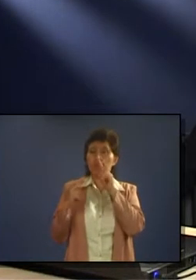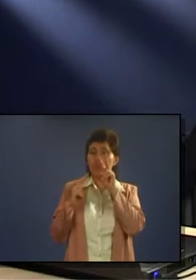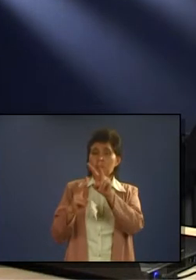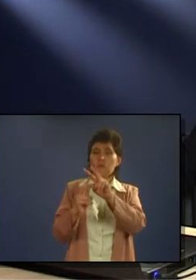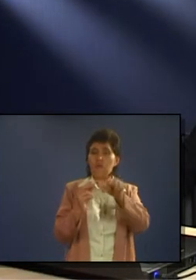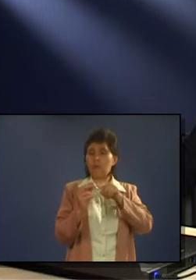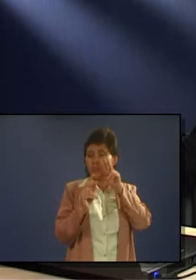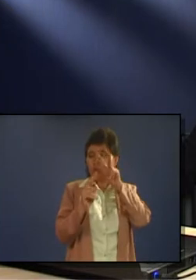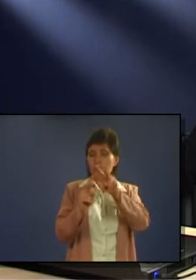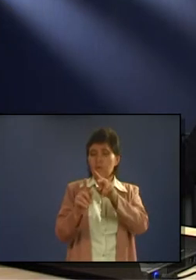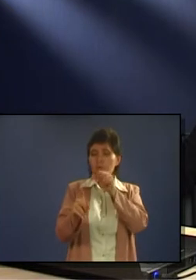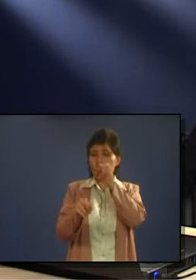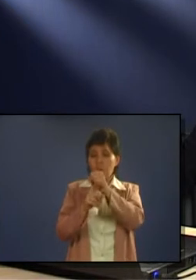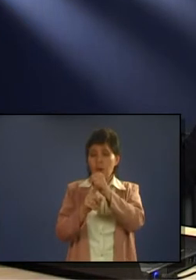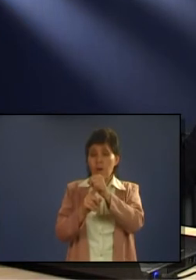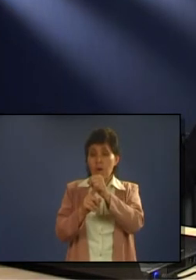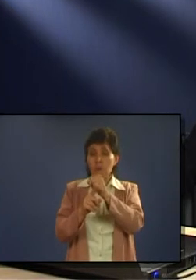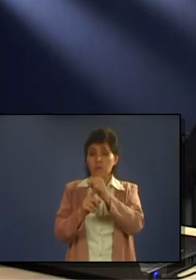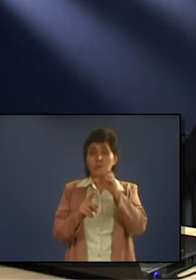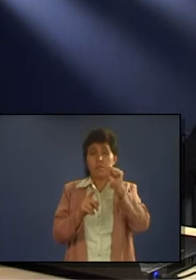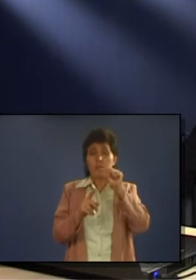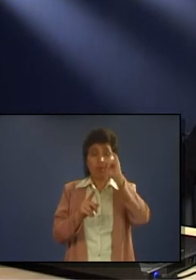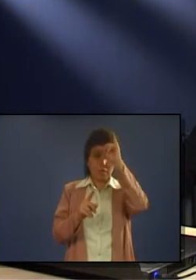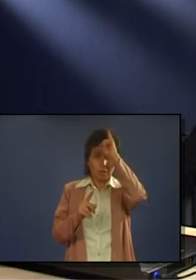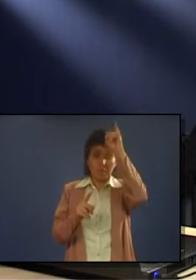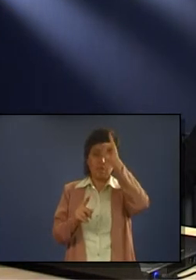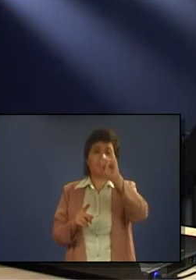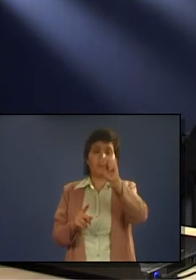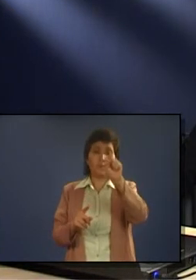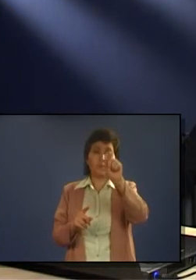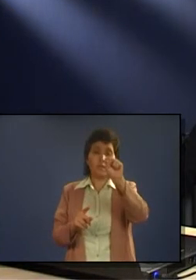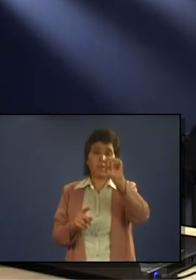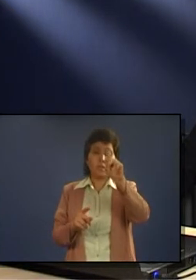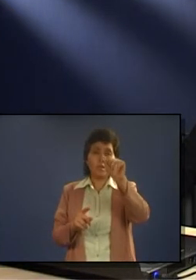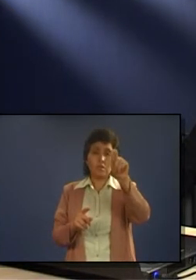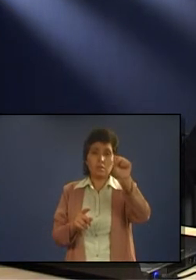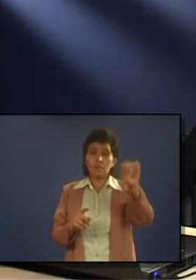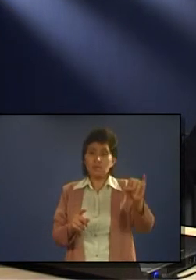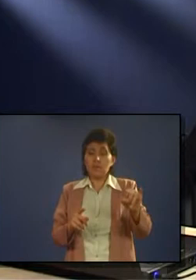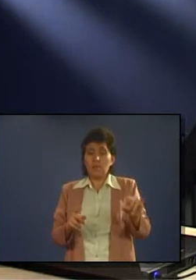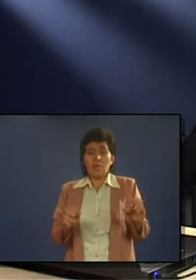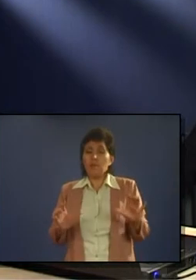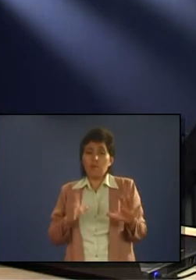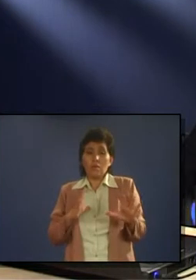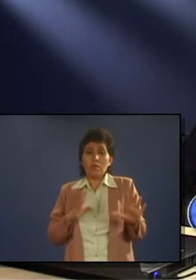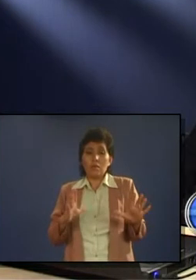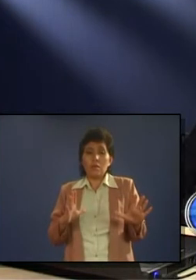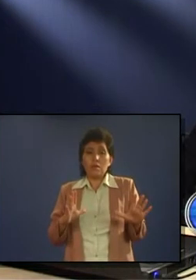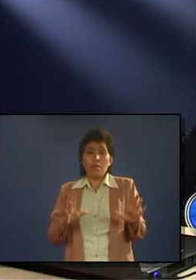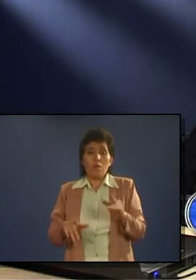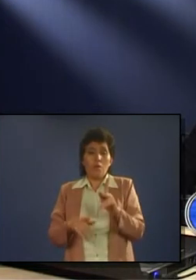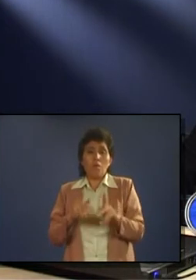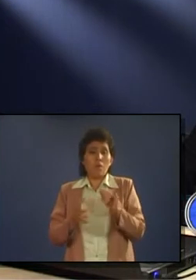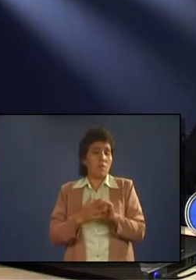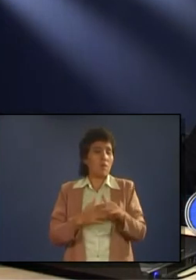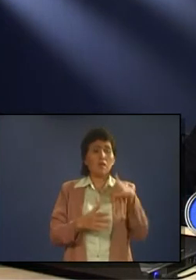in the accident, you witness the accident, inside your mind, you might say, it's okay. The person next to me